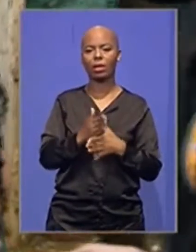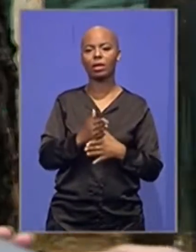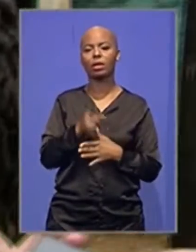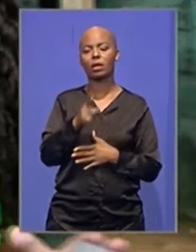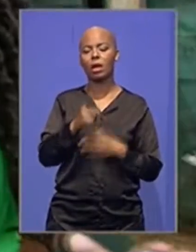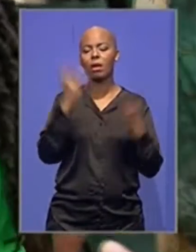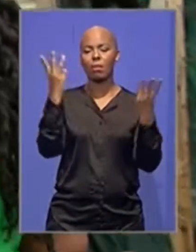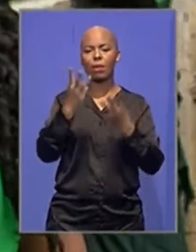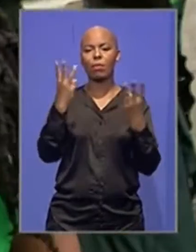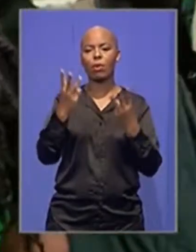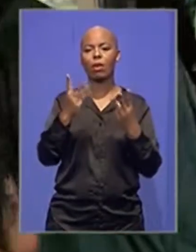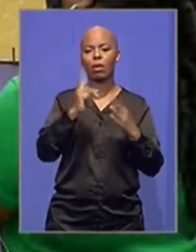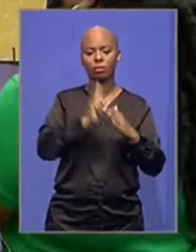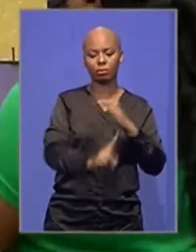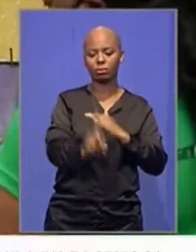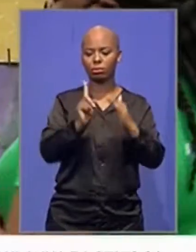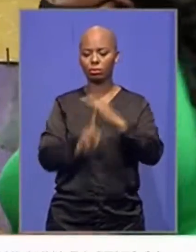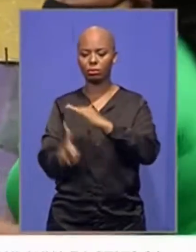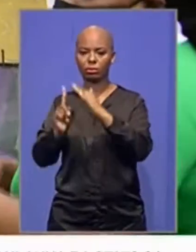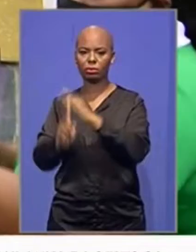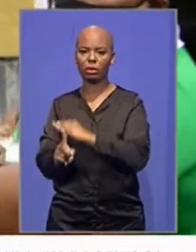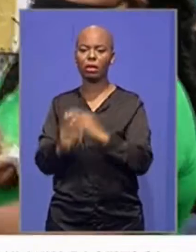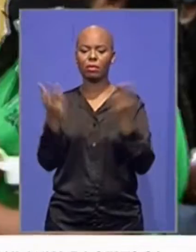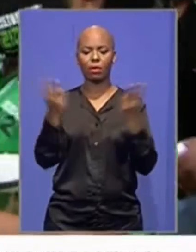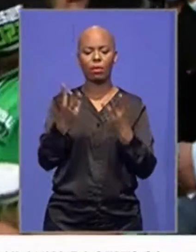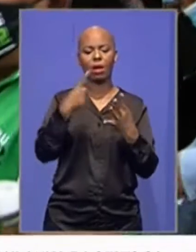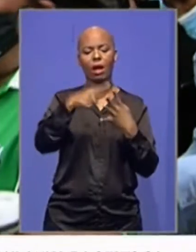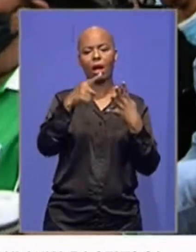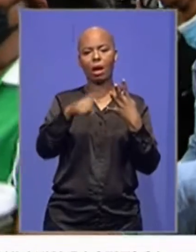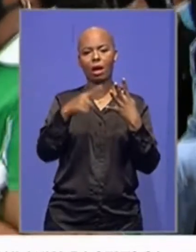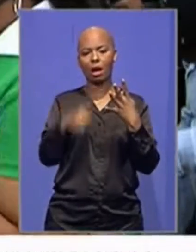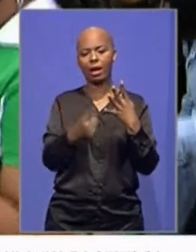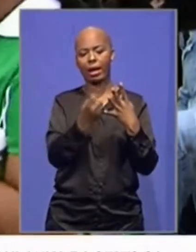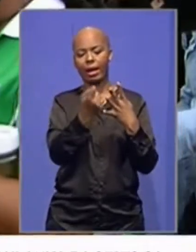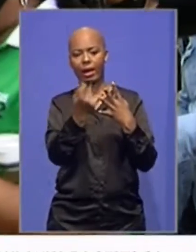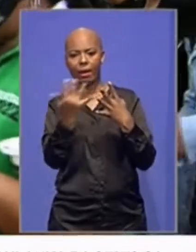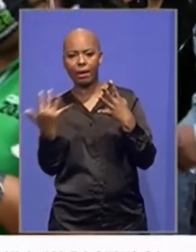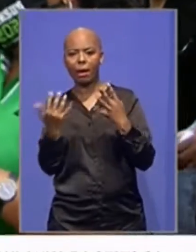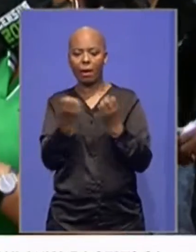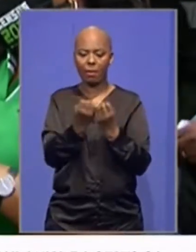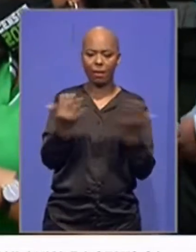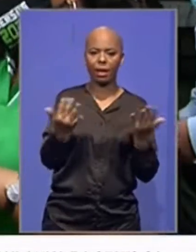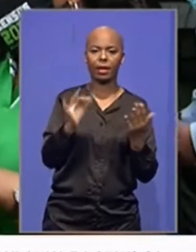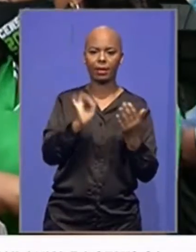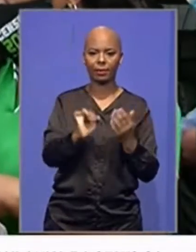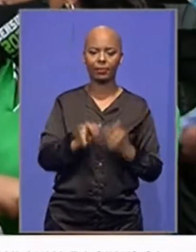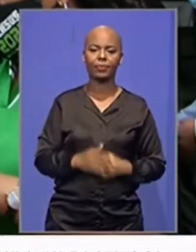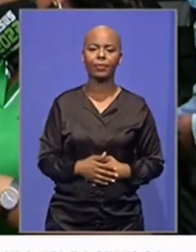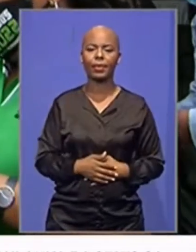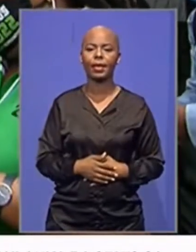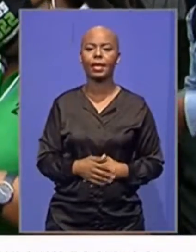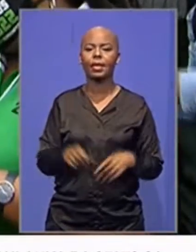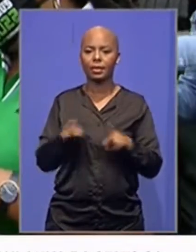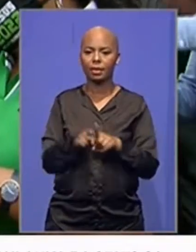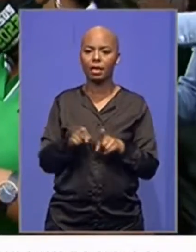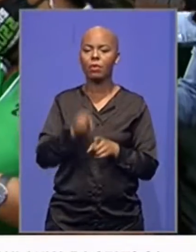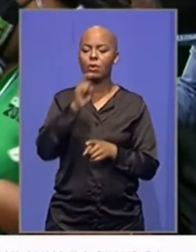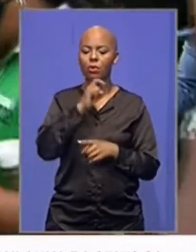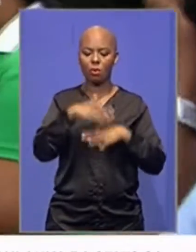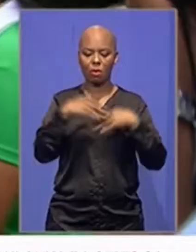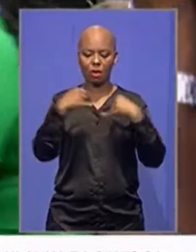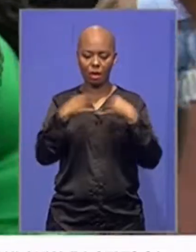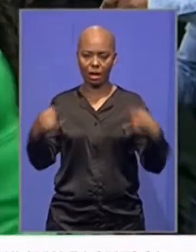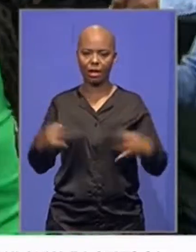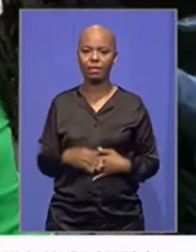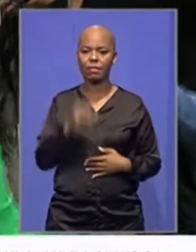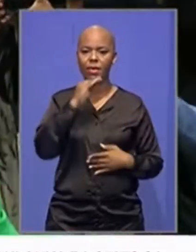kawwetele malapengi. Pisa anoka mkwala, Lisebidi soya online. Liseidi leta ushlo kolykenye leza paoleo abadhu, lela paka-ling,